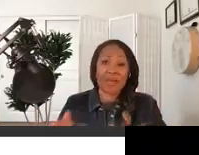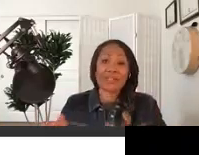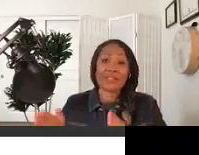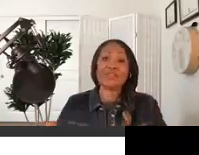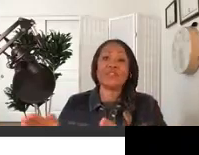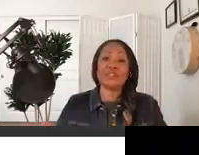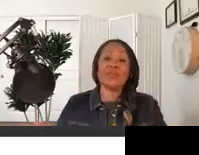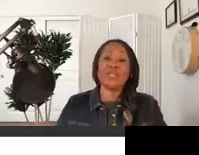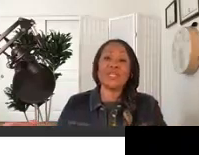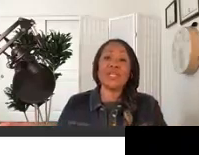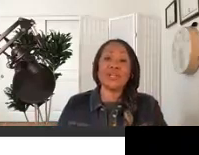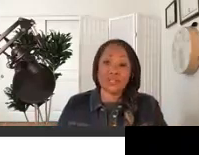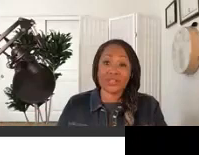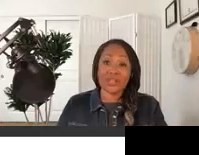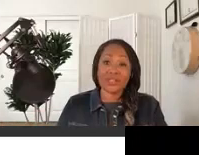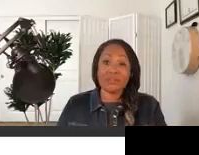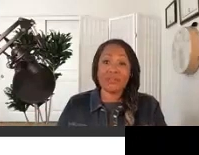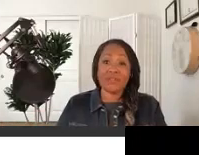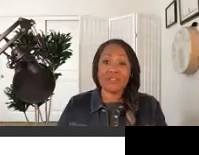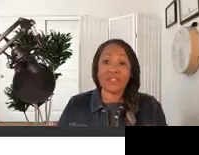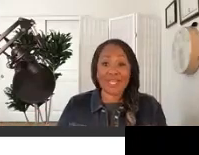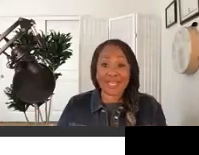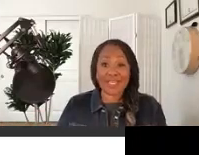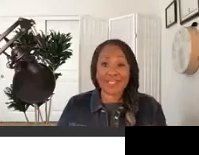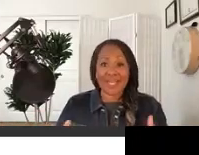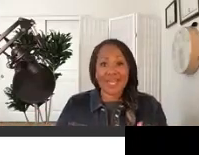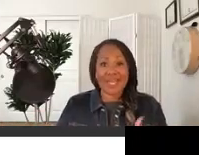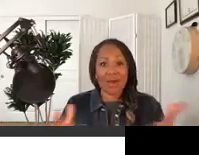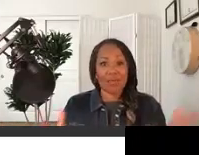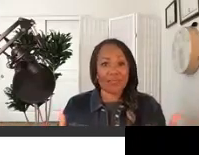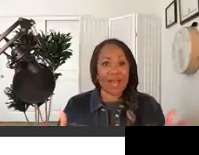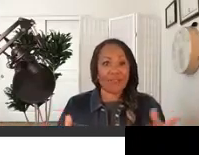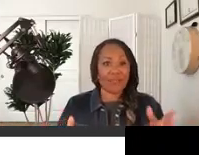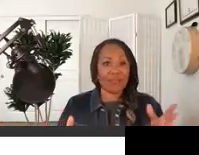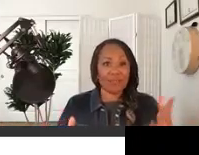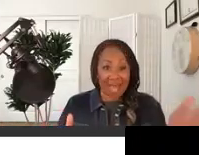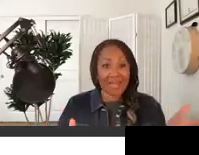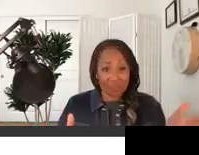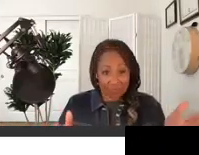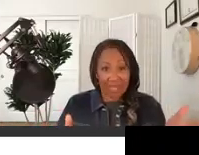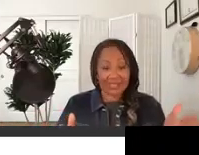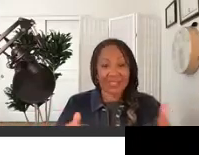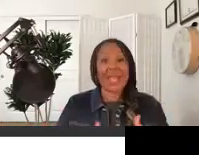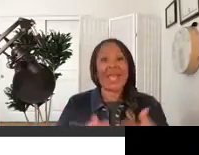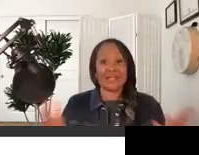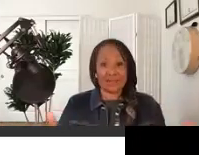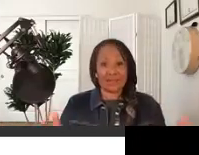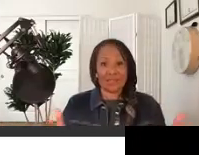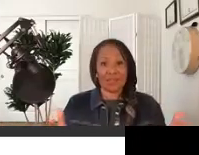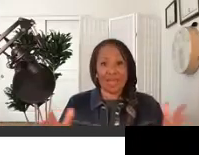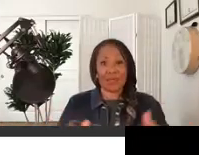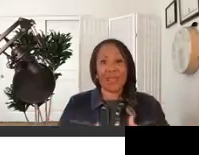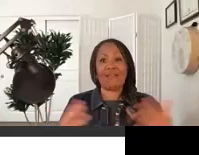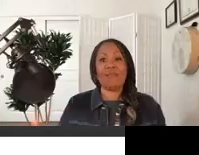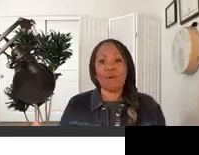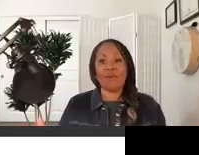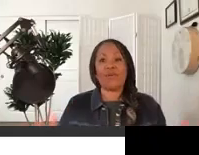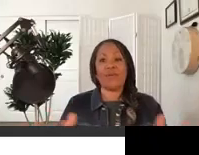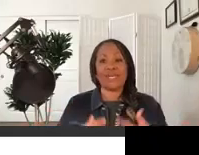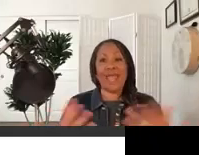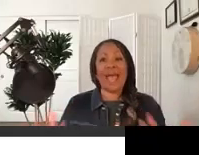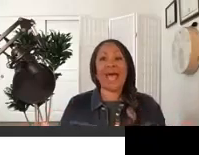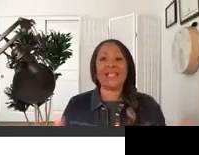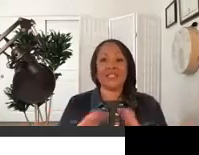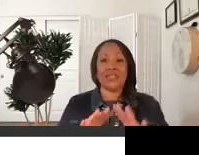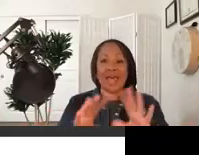little boxes for so many years, some of us for decades, and now we've got that, yes, and so now we have more that we